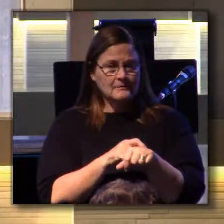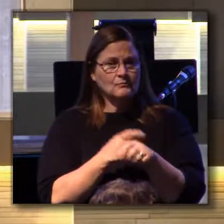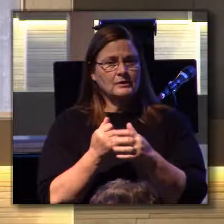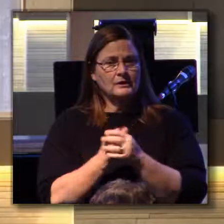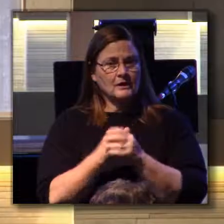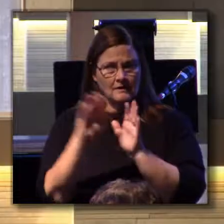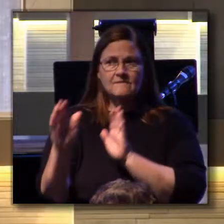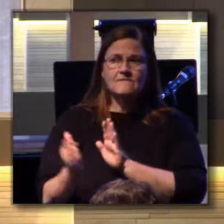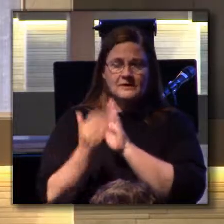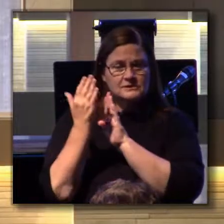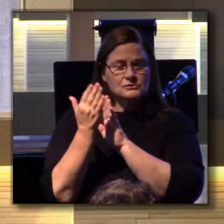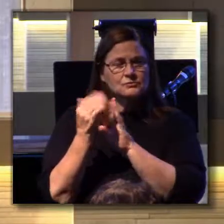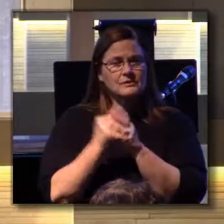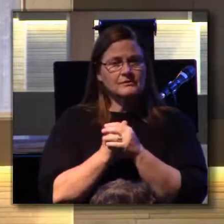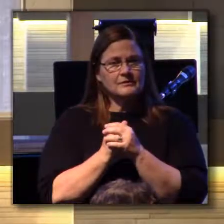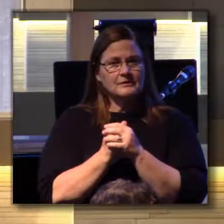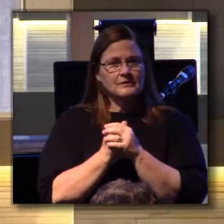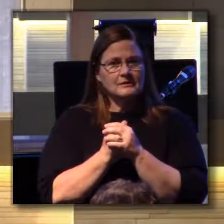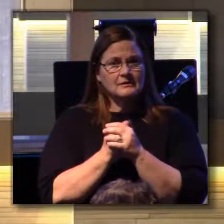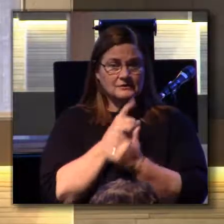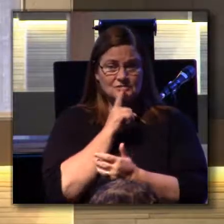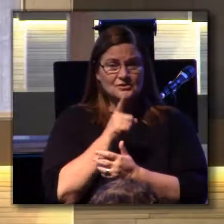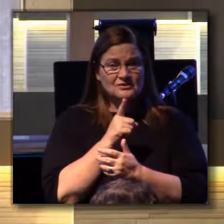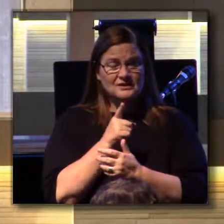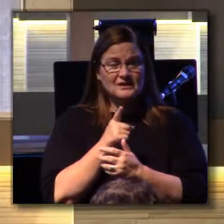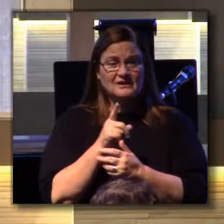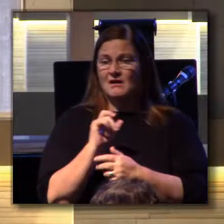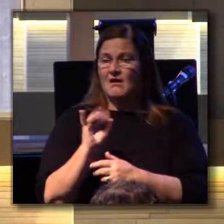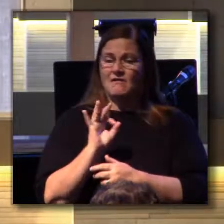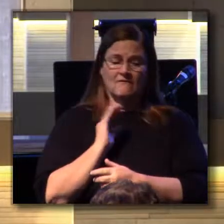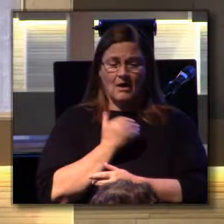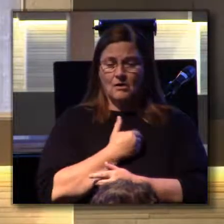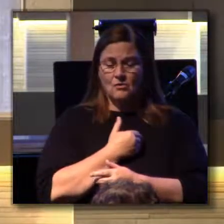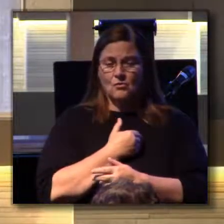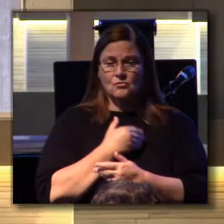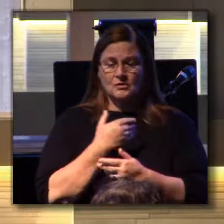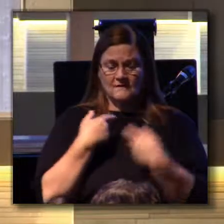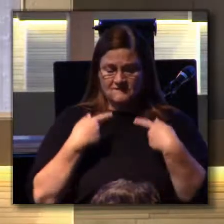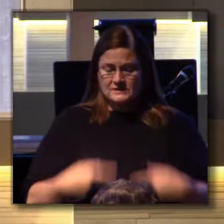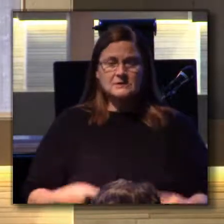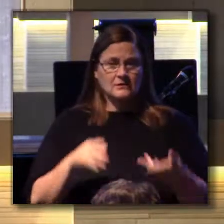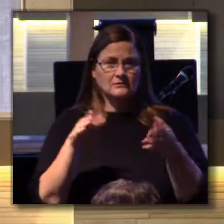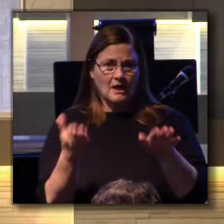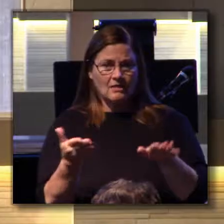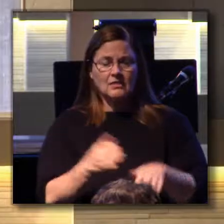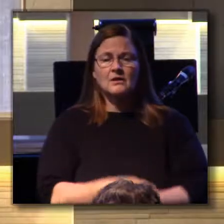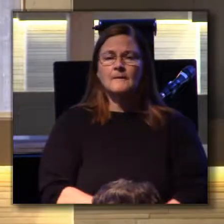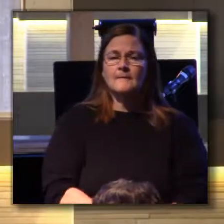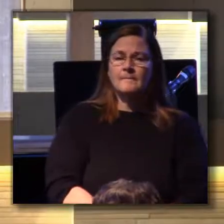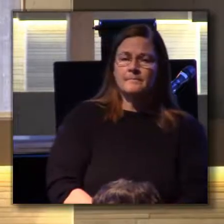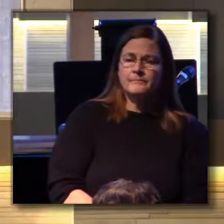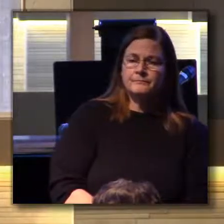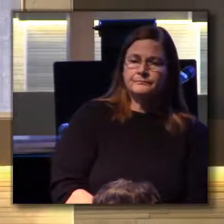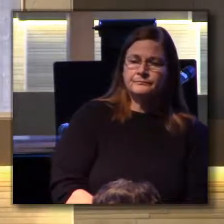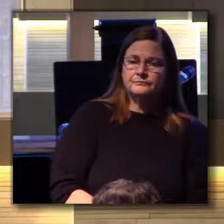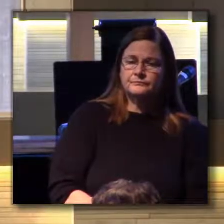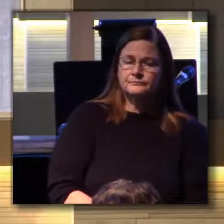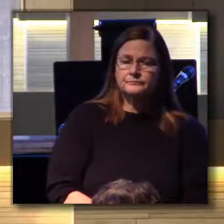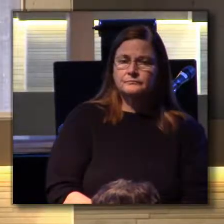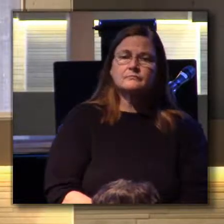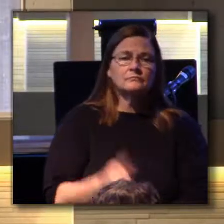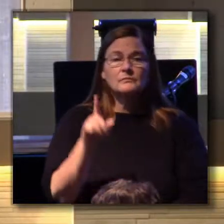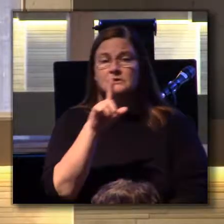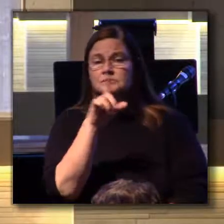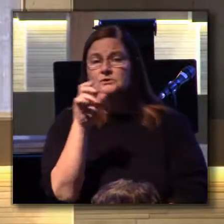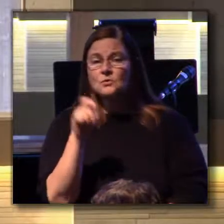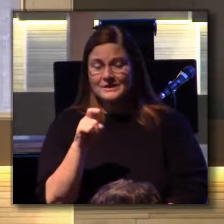the certainty of our own death, our physical death. And it's the question that is contained in our